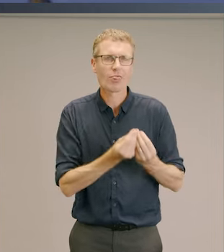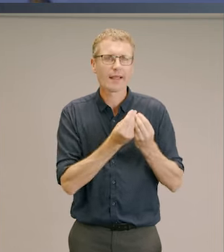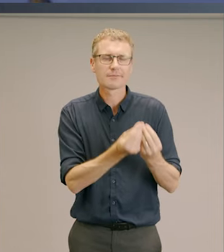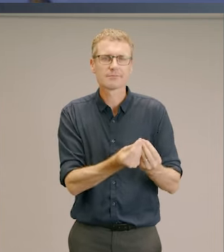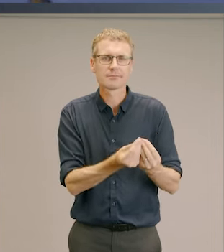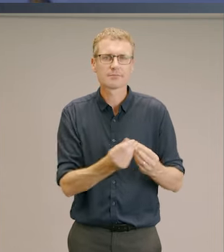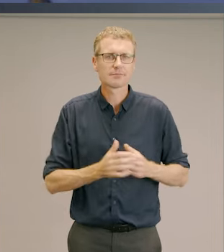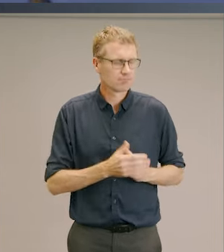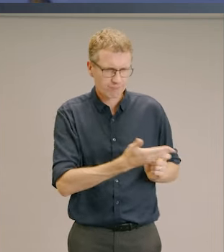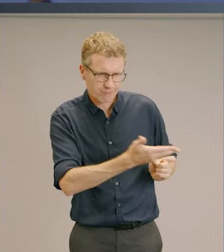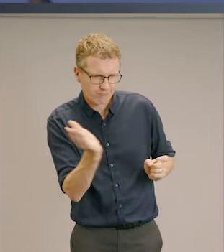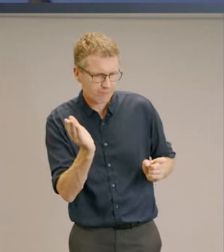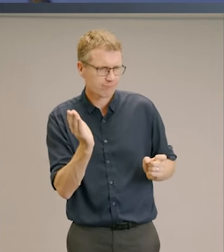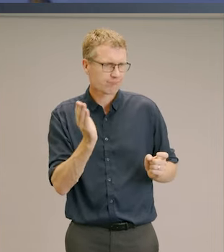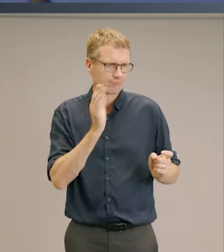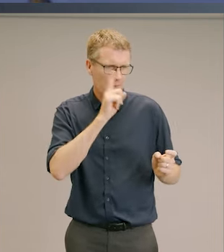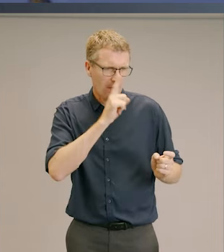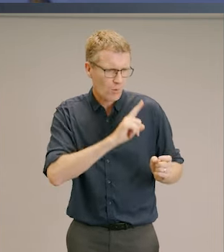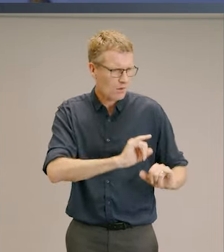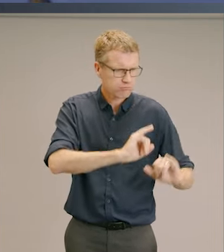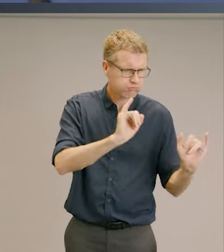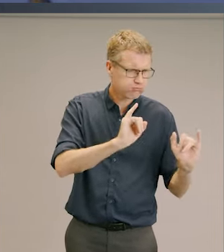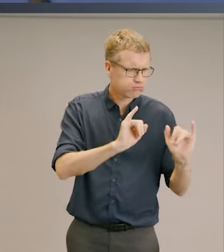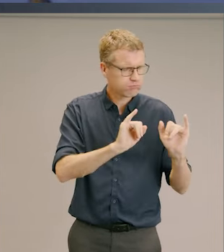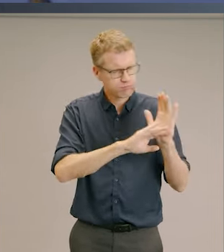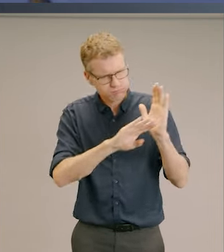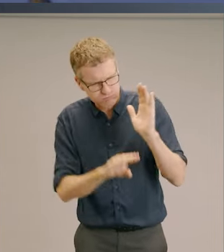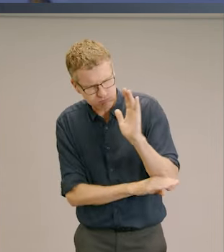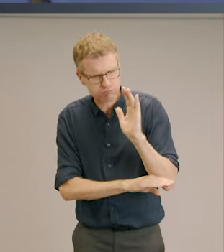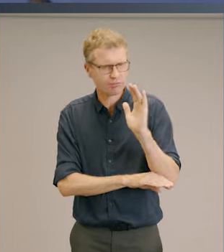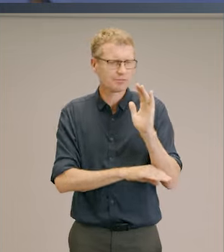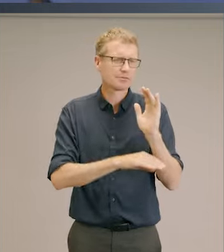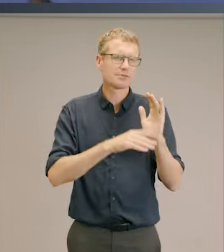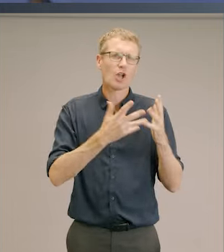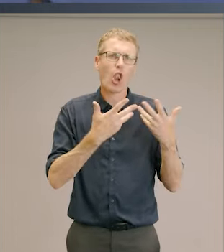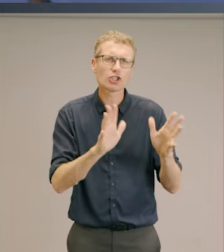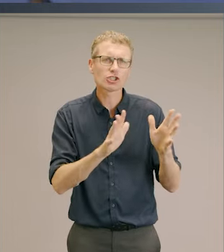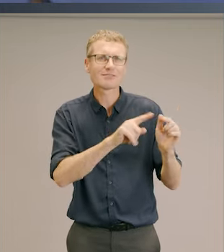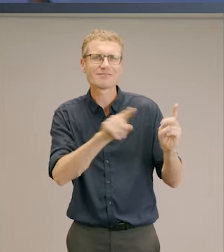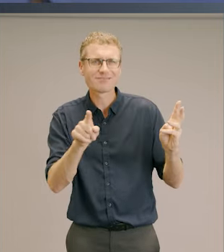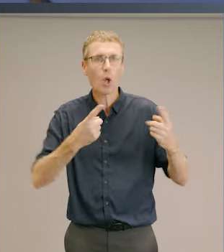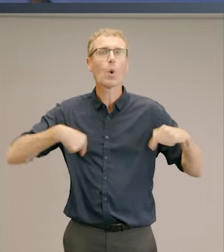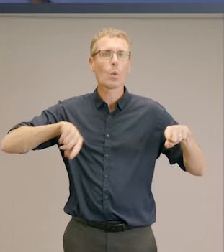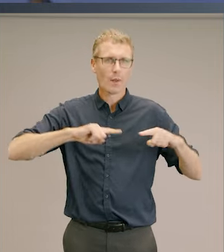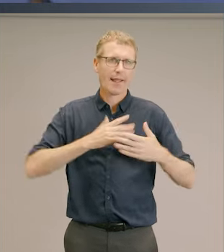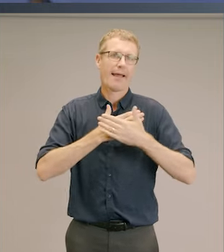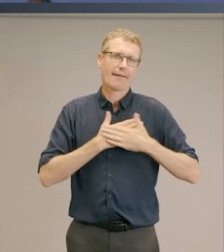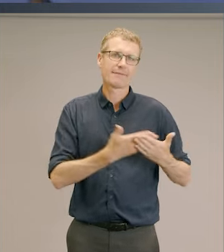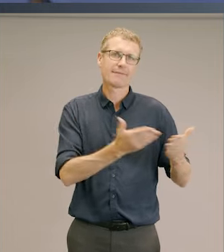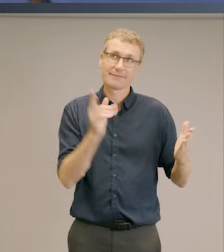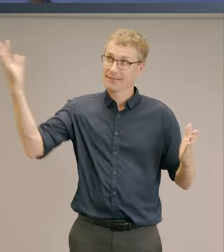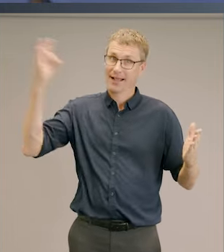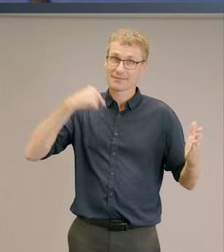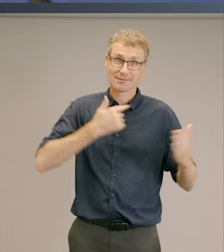to love and serve people even when they're not worthy to be loved and served, to love the least, the last, and the